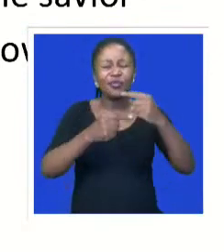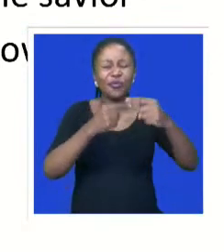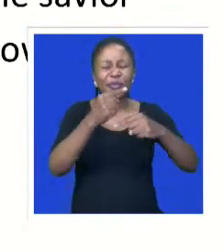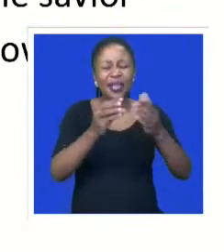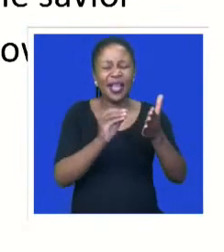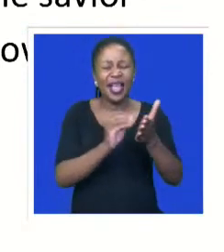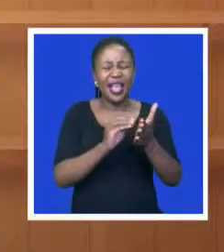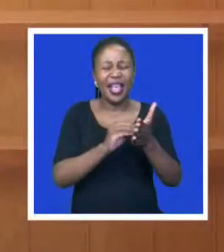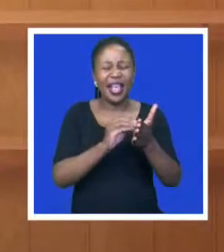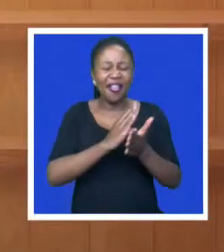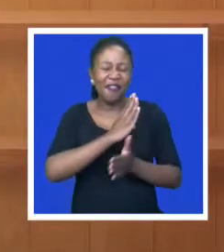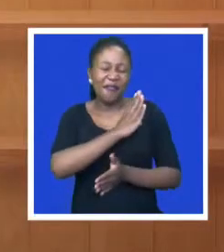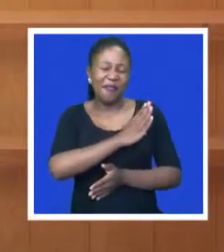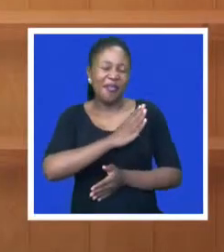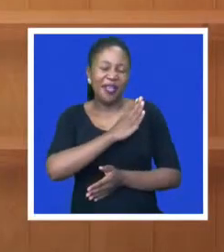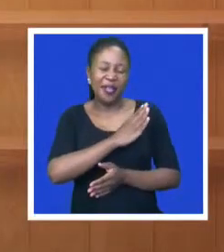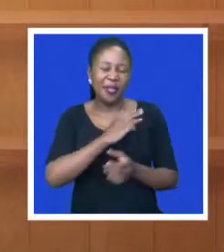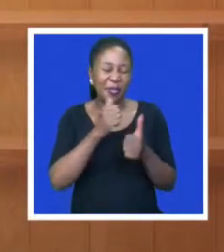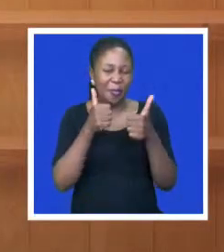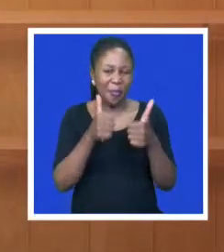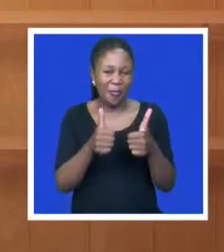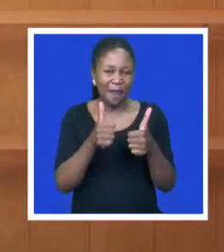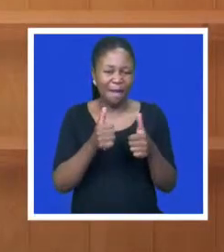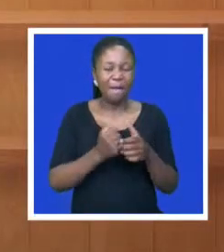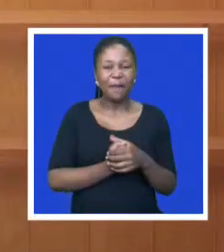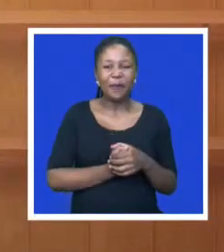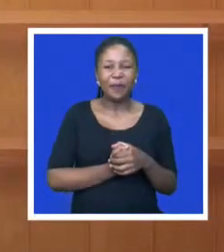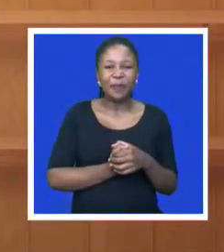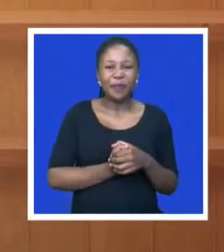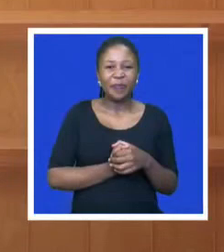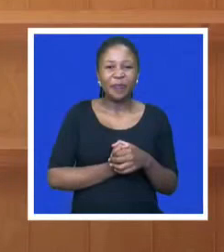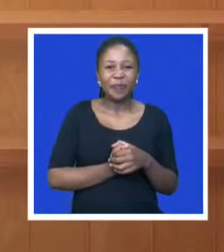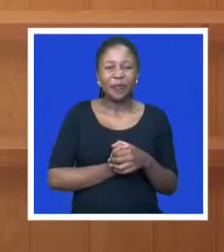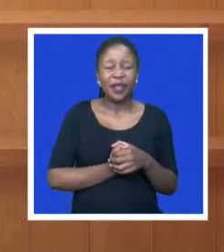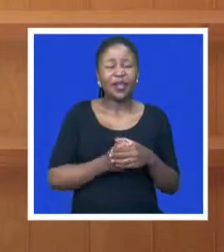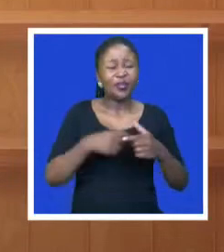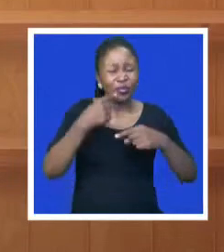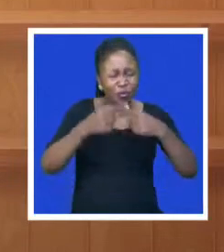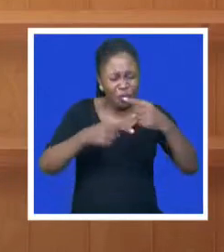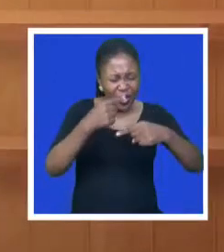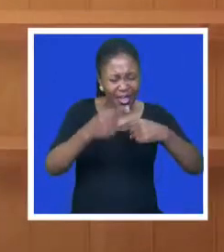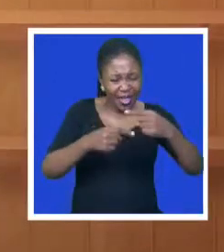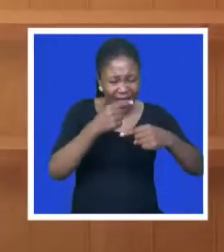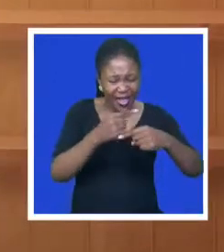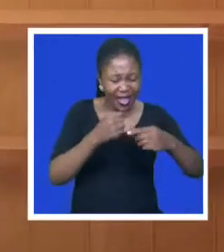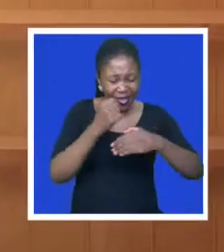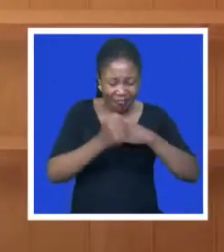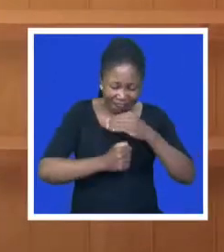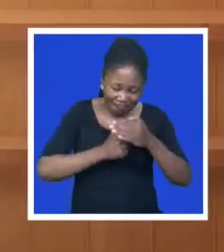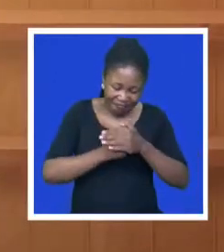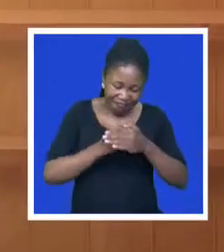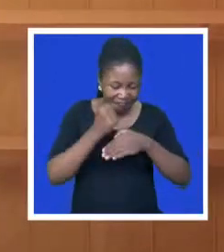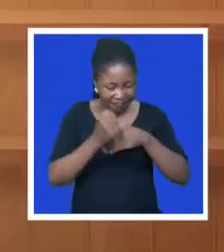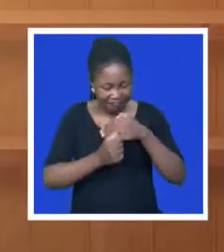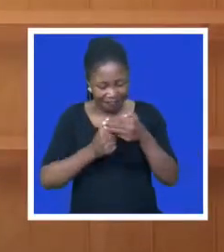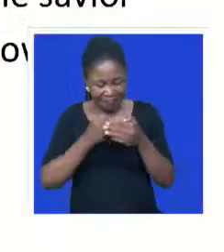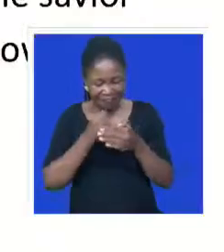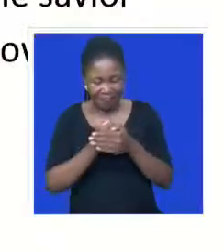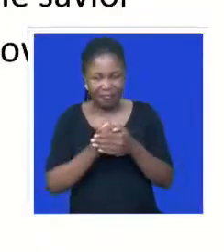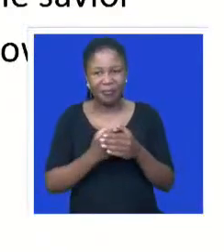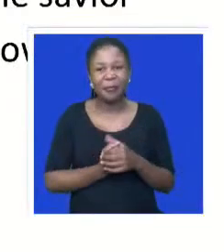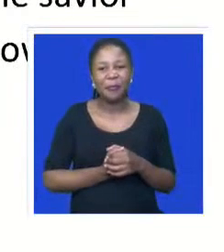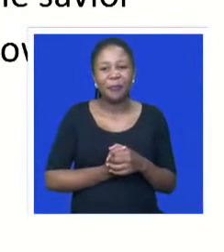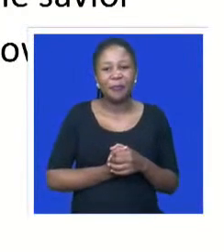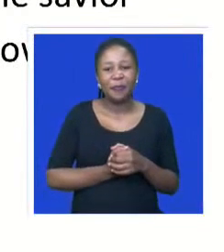other words, Mary there was so humble, or she remained humble. Again, Mary was